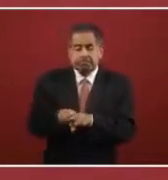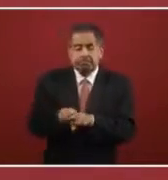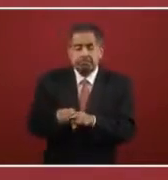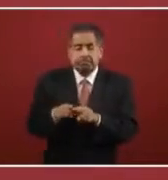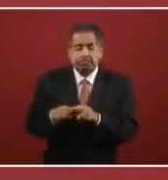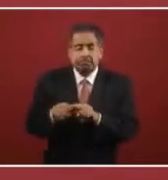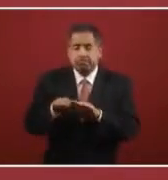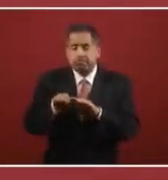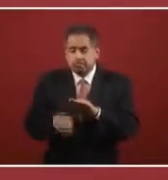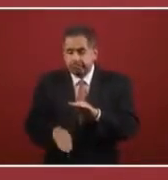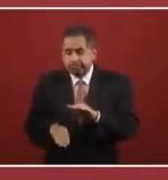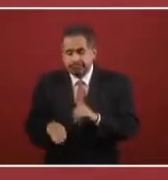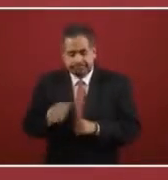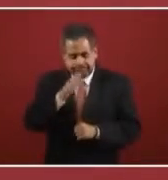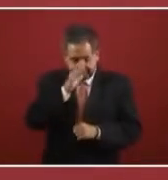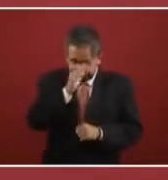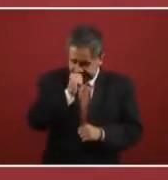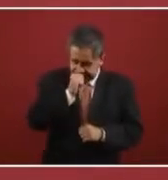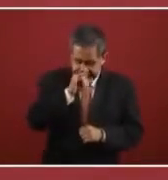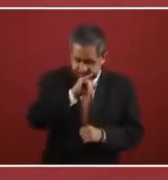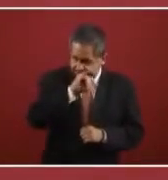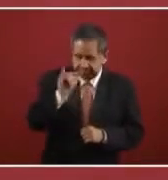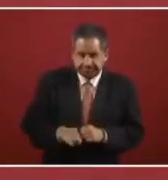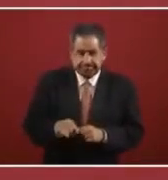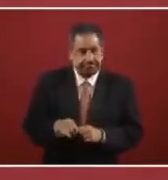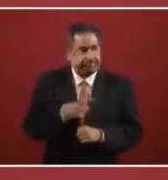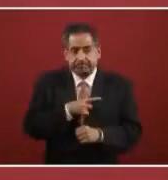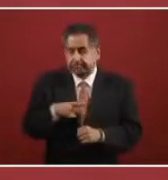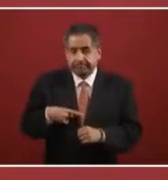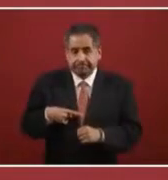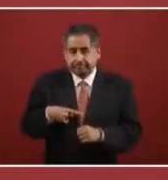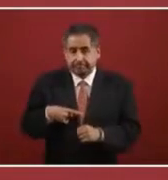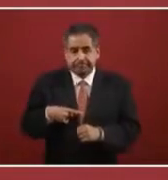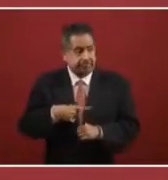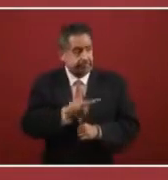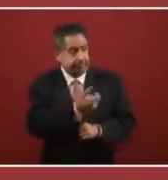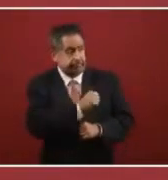stay the way it was, that was below inflation.